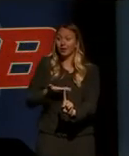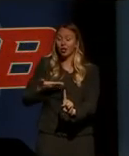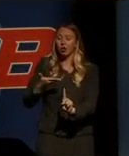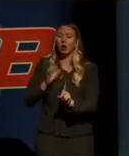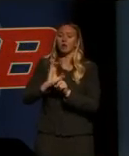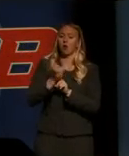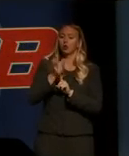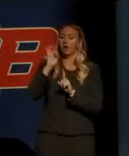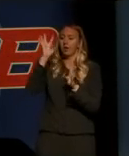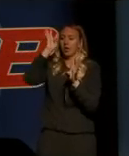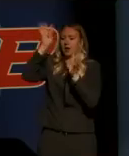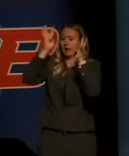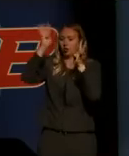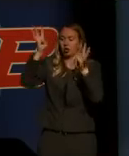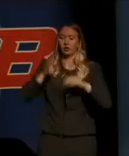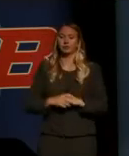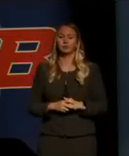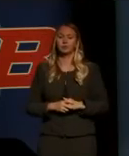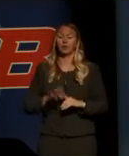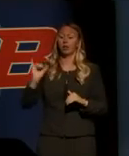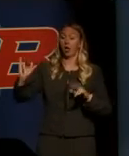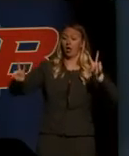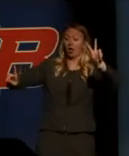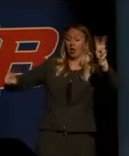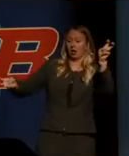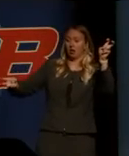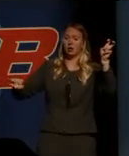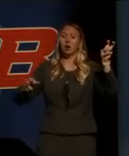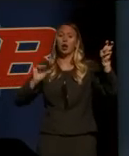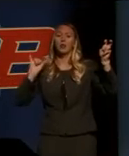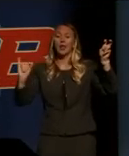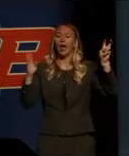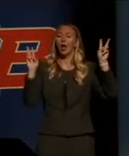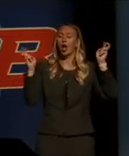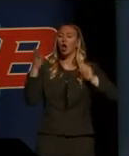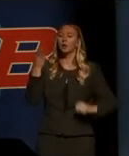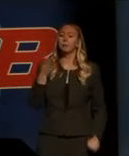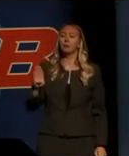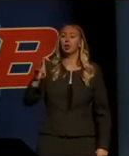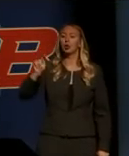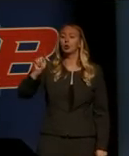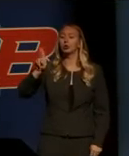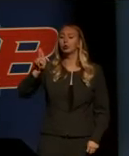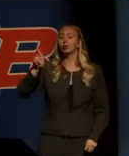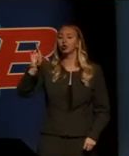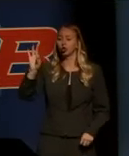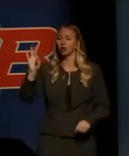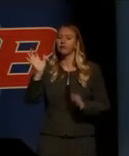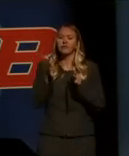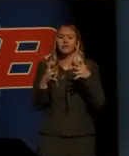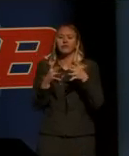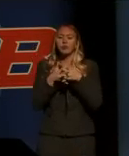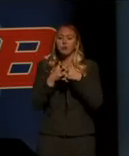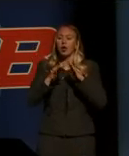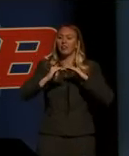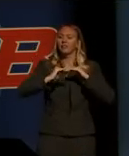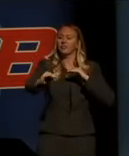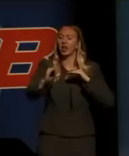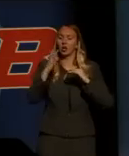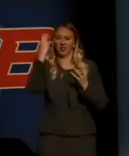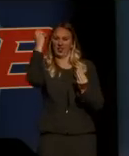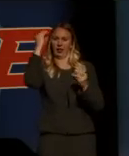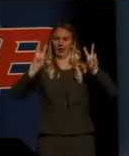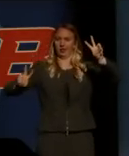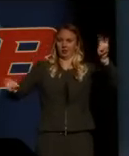Blue turf thinking, President Tromp, is what brought me to Boise State. The Albertsons Library stands ready to be of service and work with